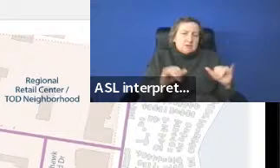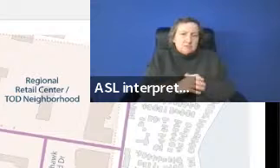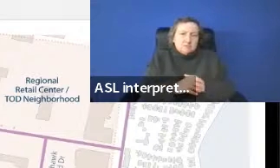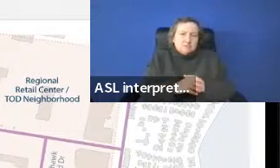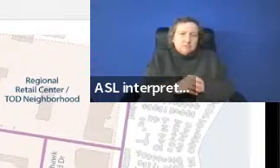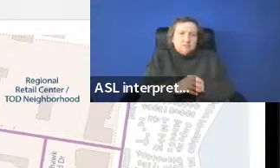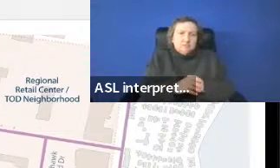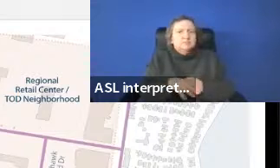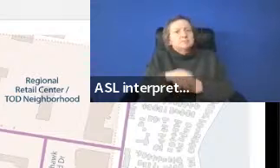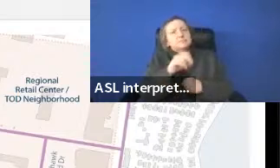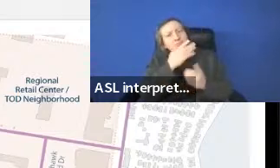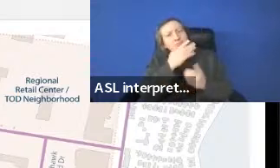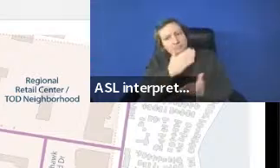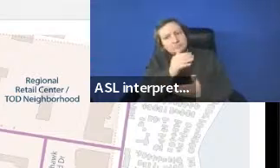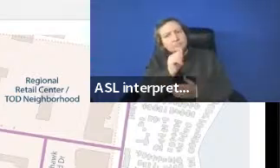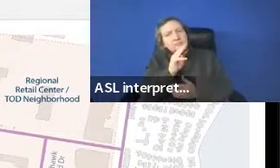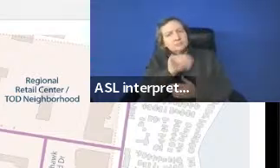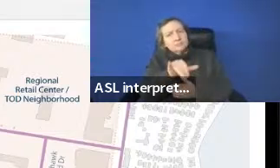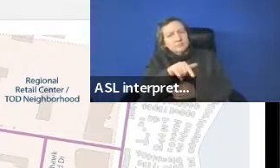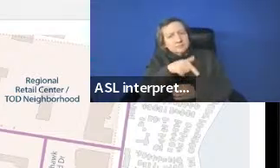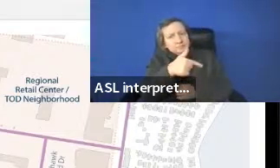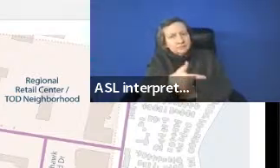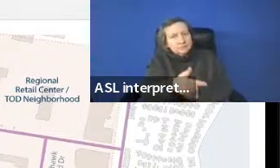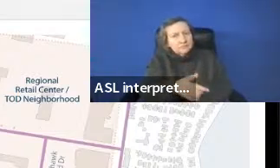All right, thank you, Amy.